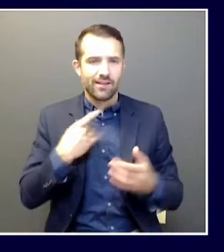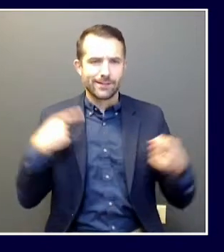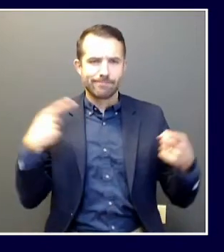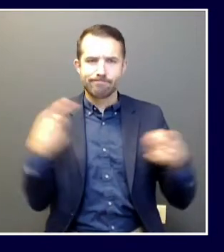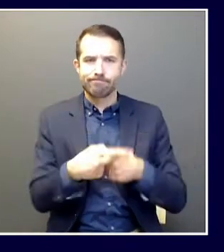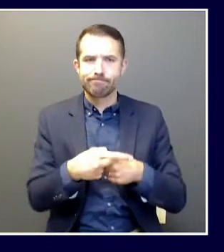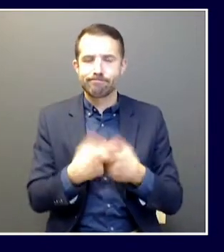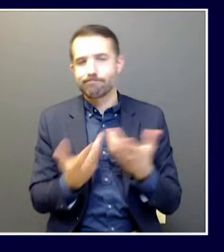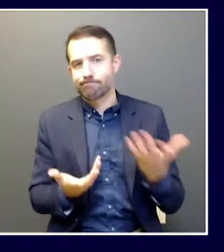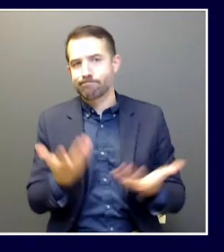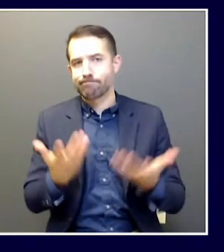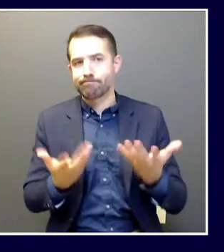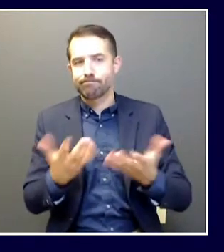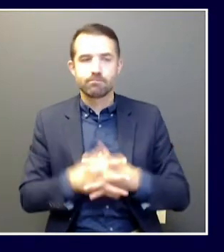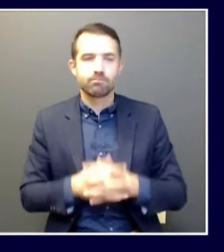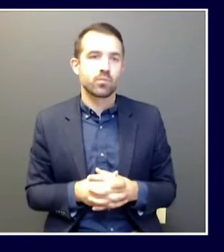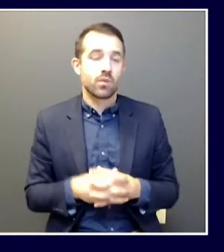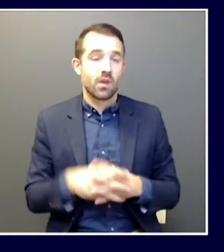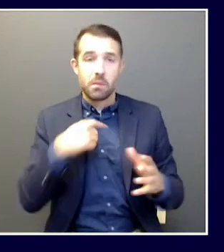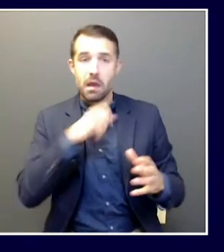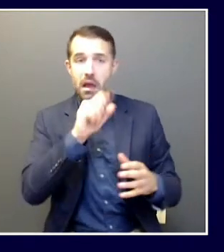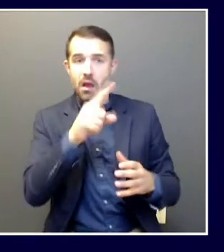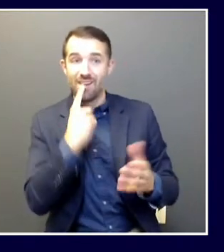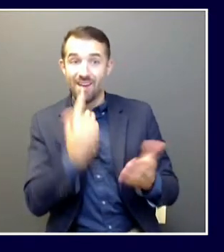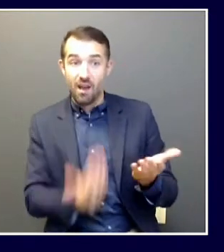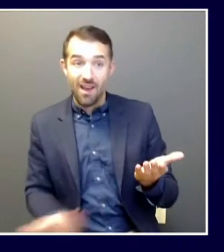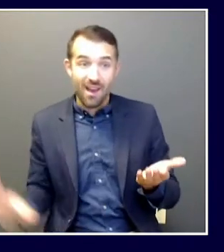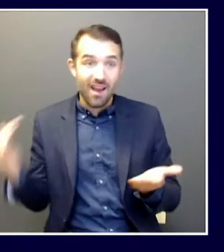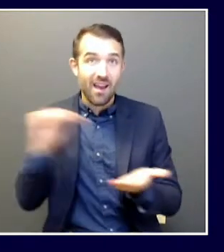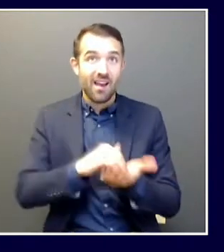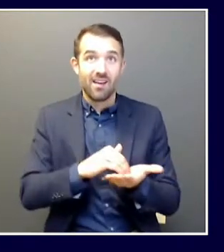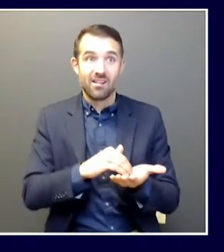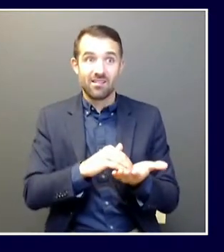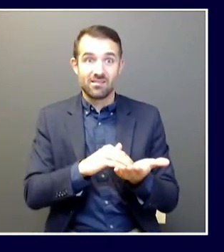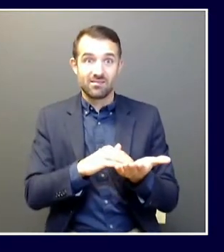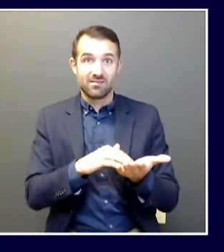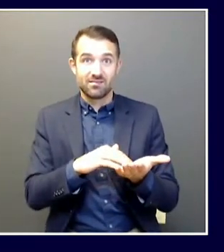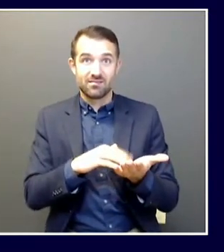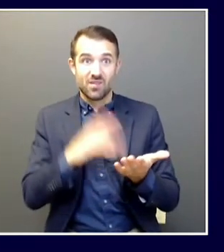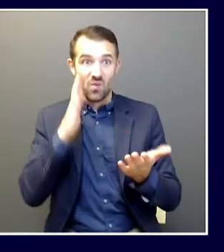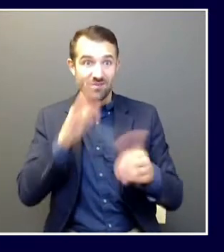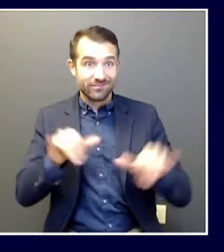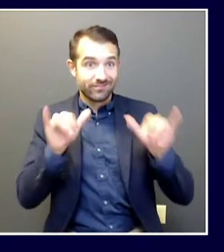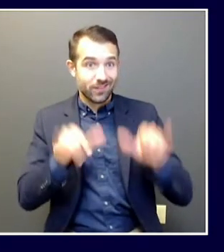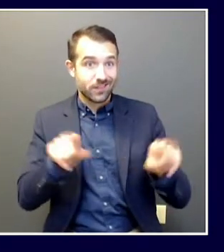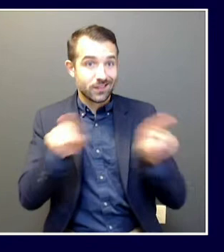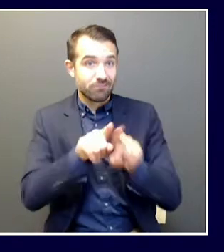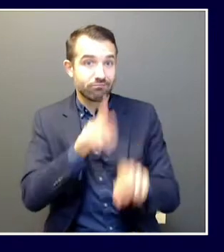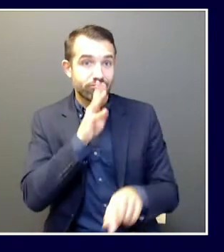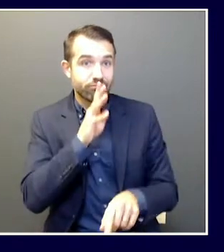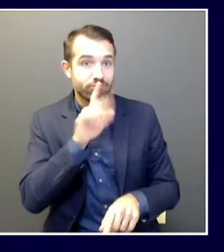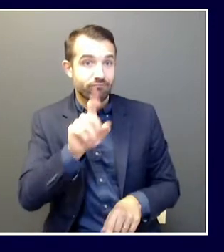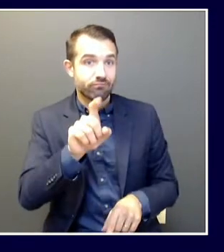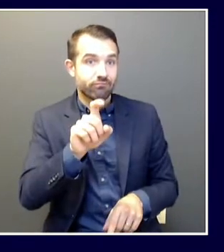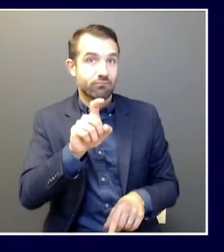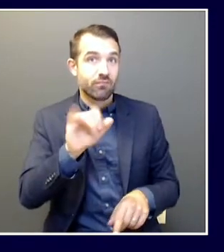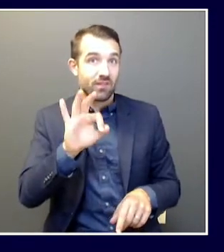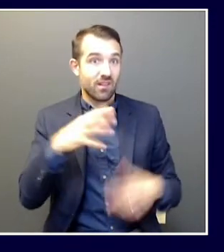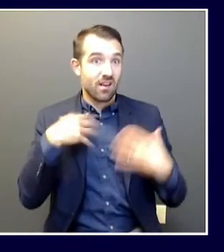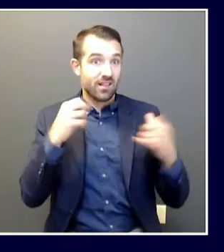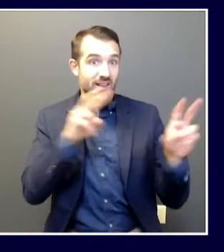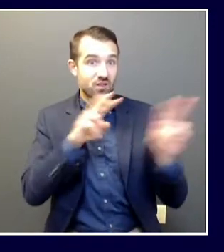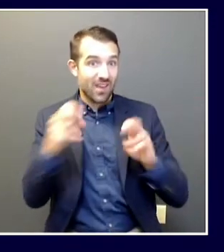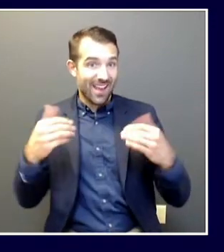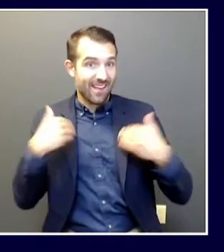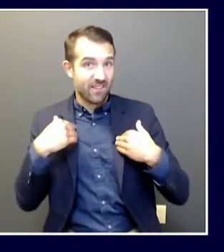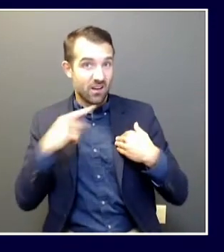again, if that same message is there, that, don't put it off, even though there might